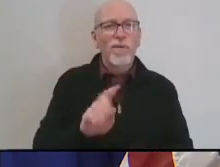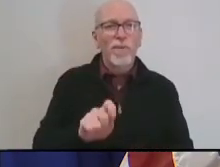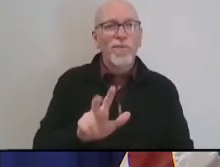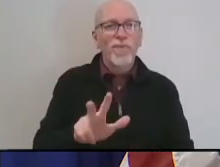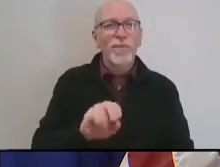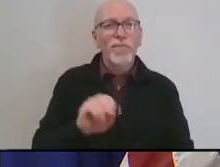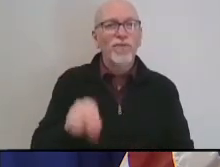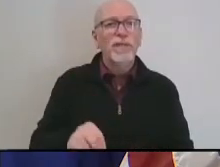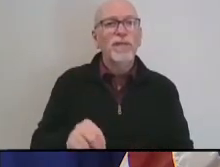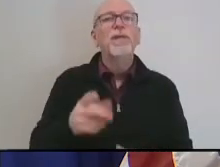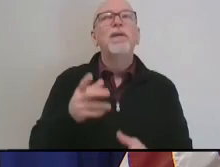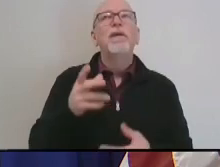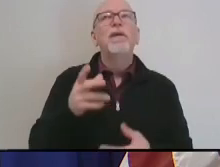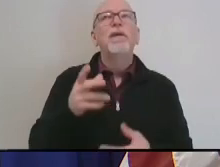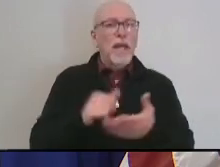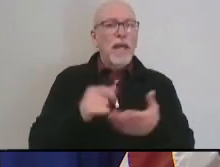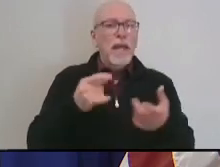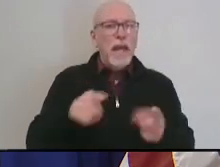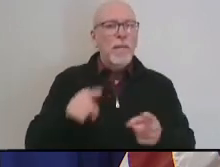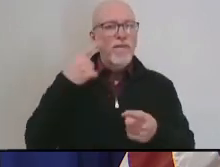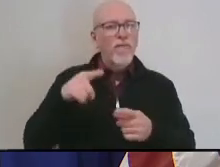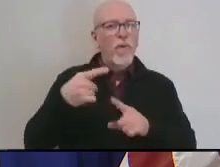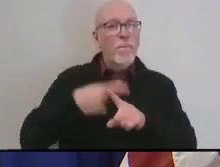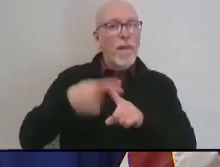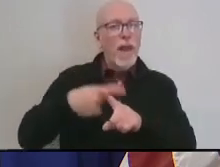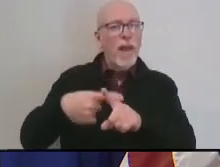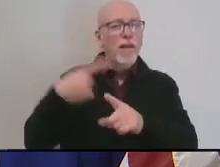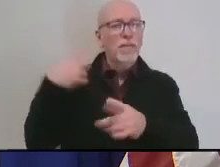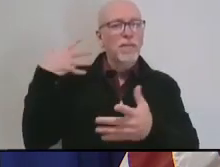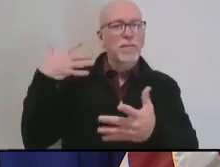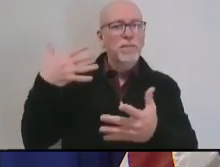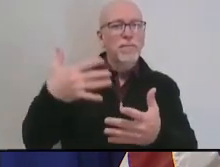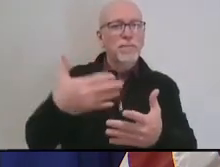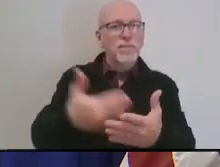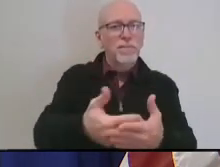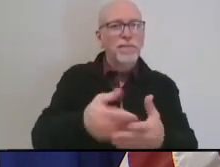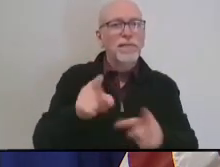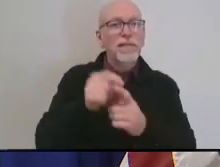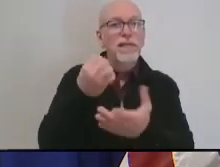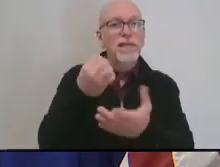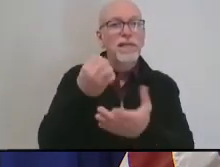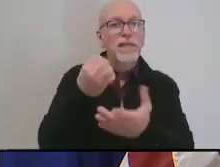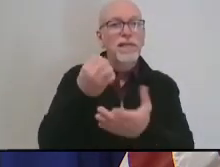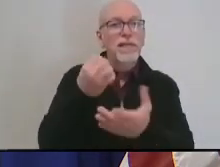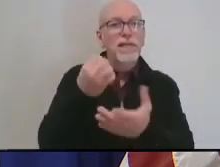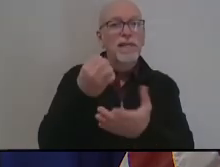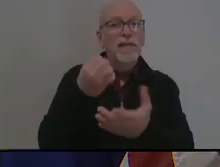happening now for months on end as the economy continues to not